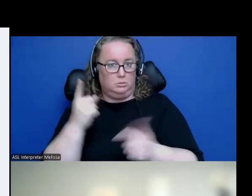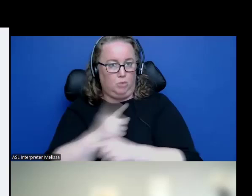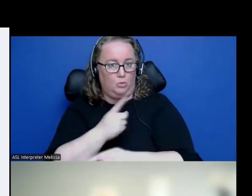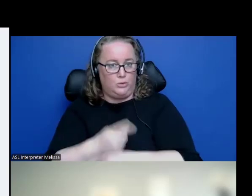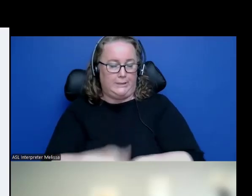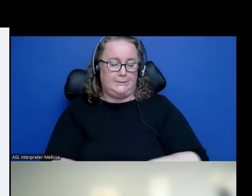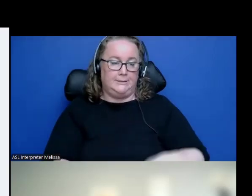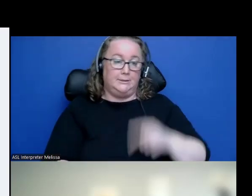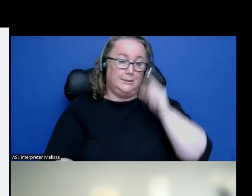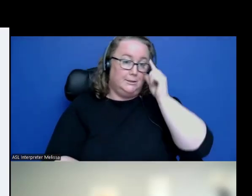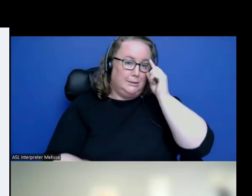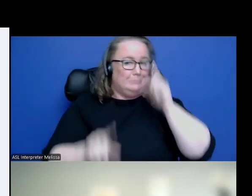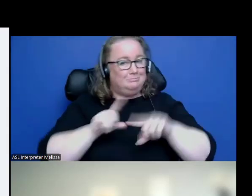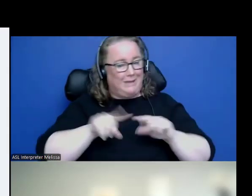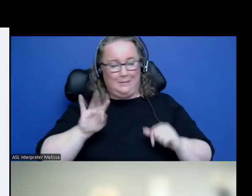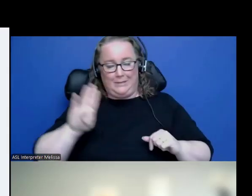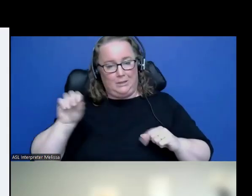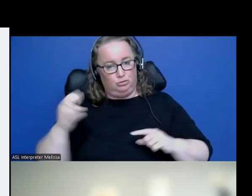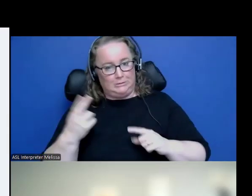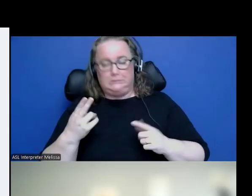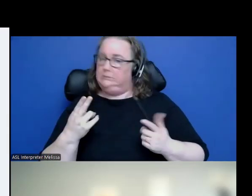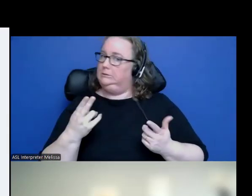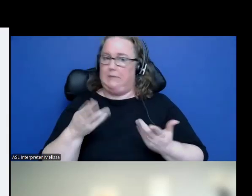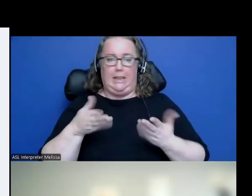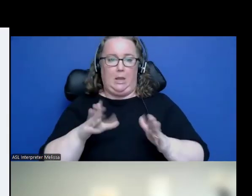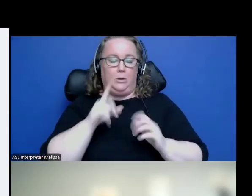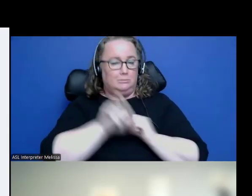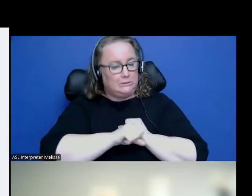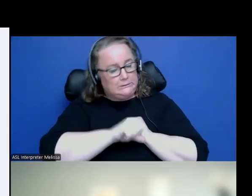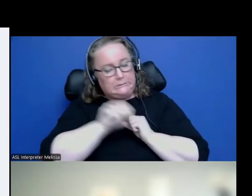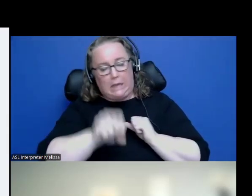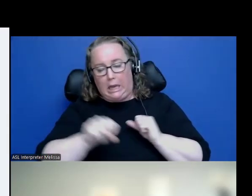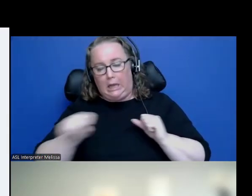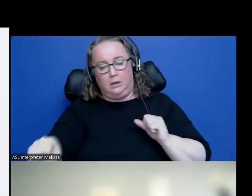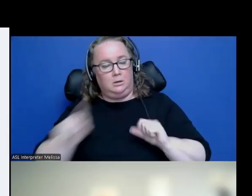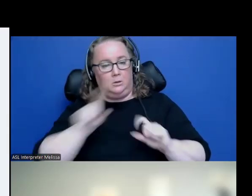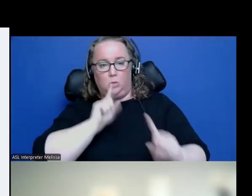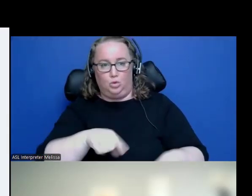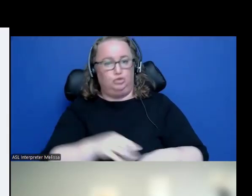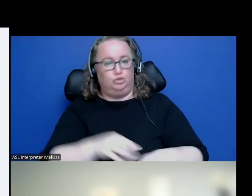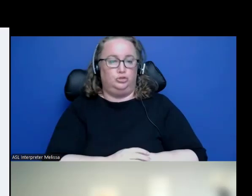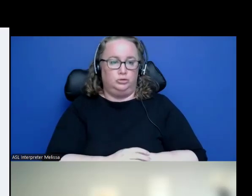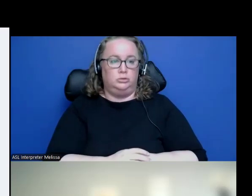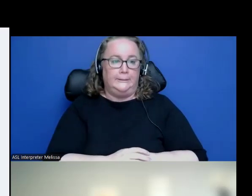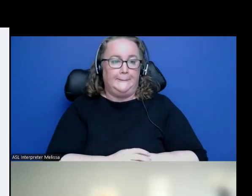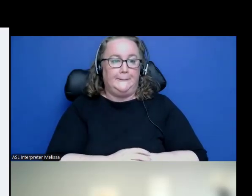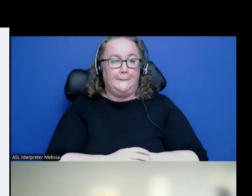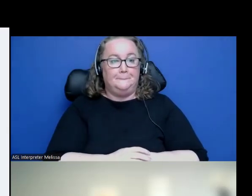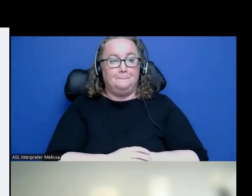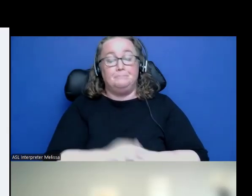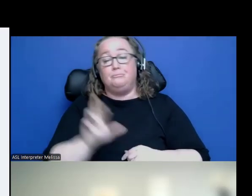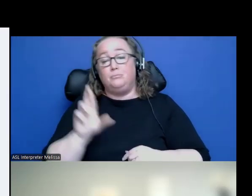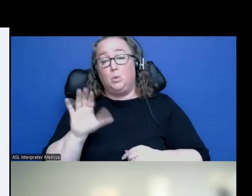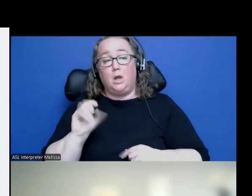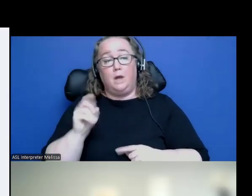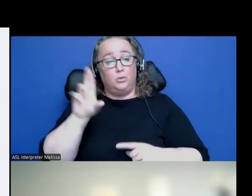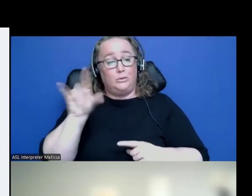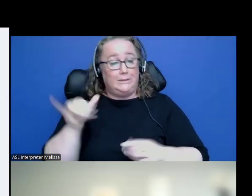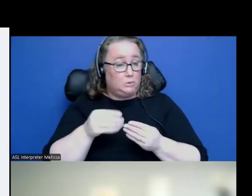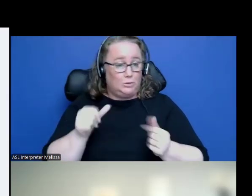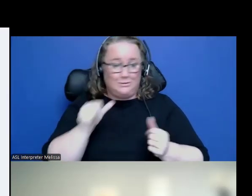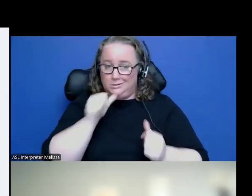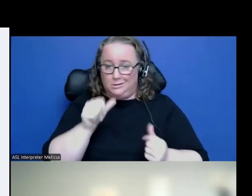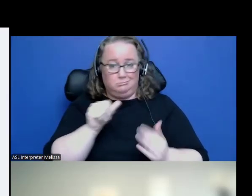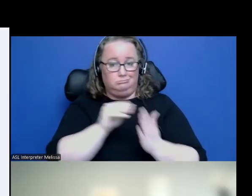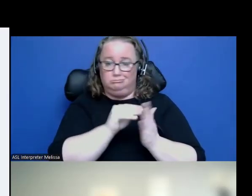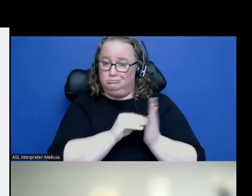Bridgewater allowing for extended orders. Recovery Solutions did not track the total number